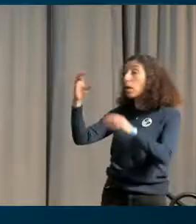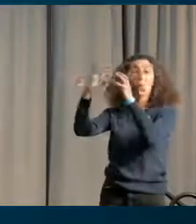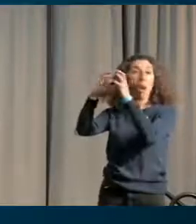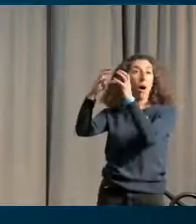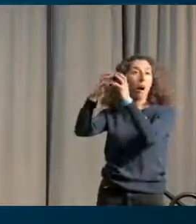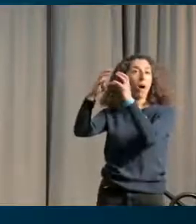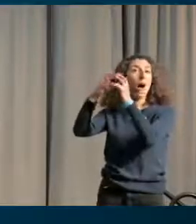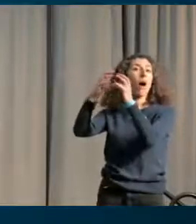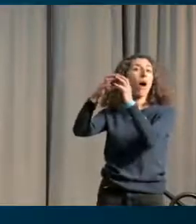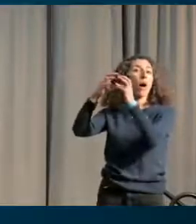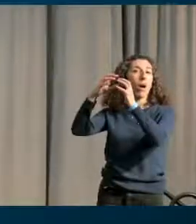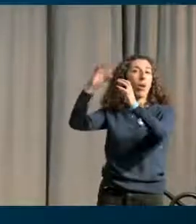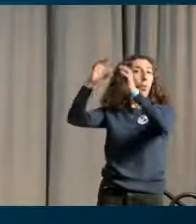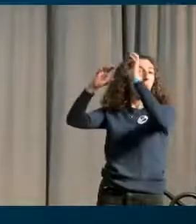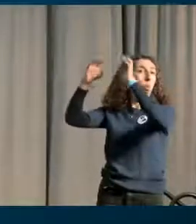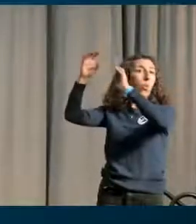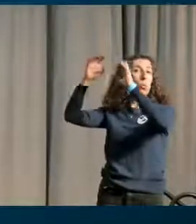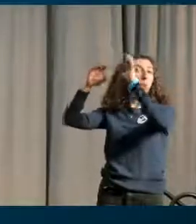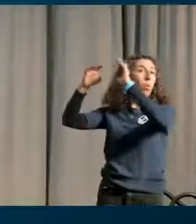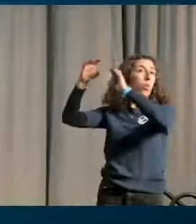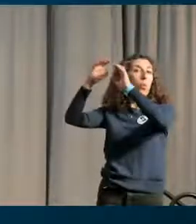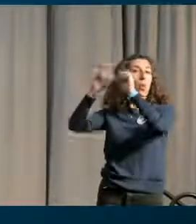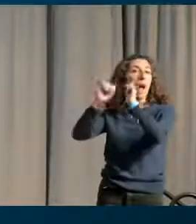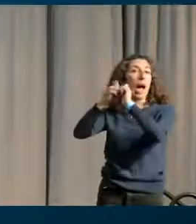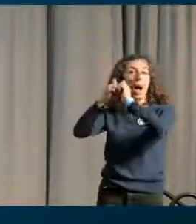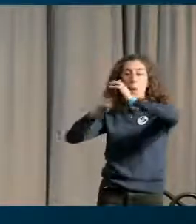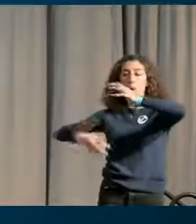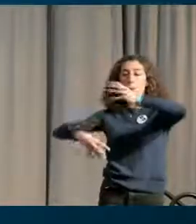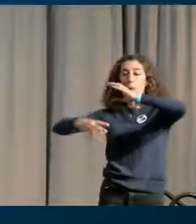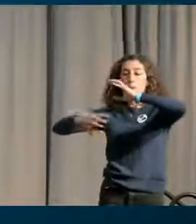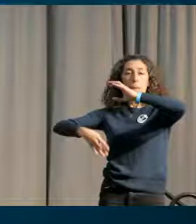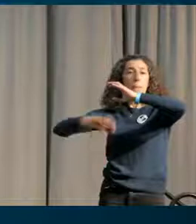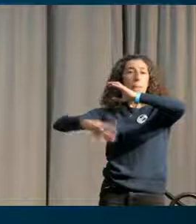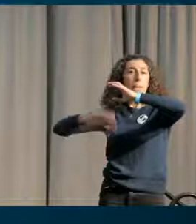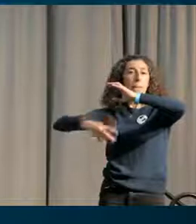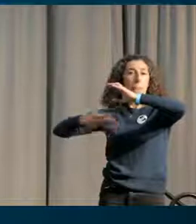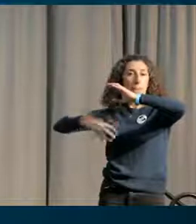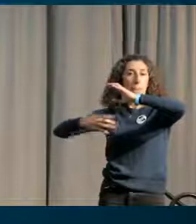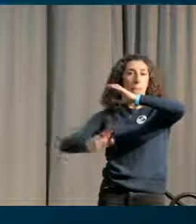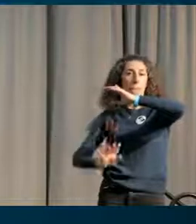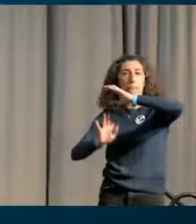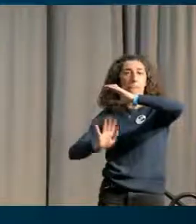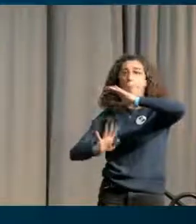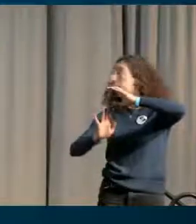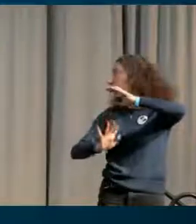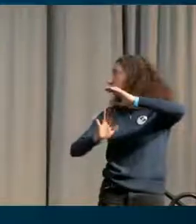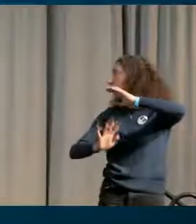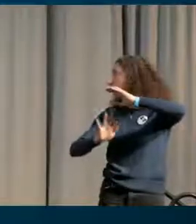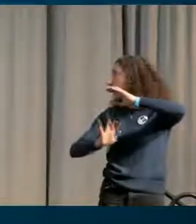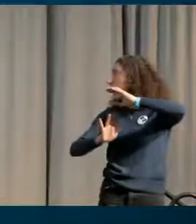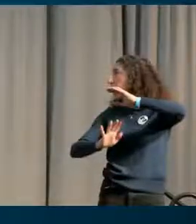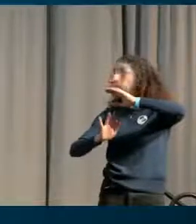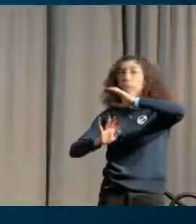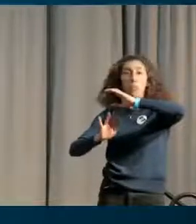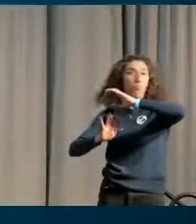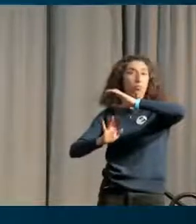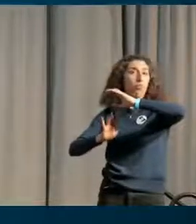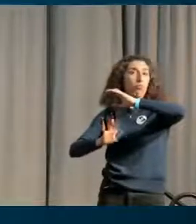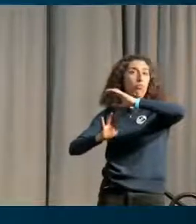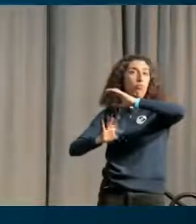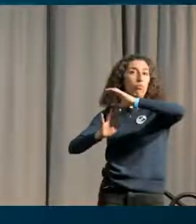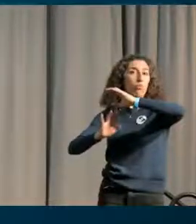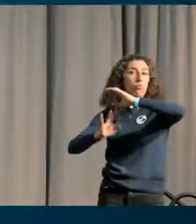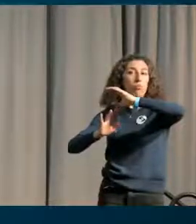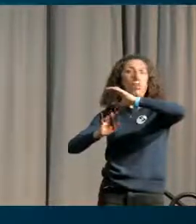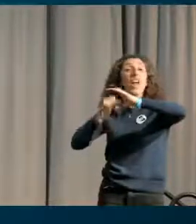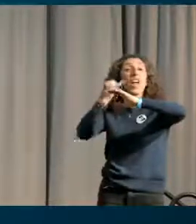wants to go where the fast-moving air is. So it's pushing in on these beach balls here to actually